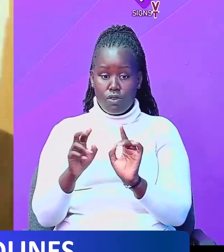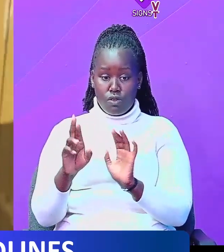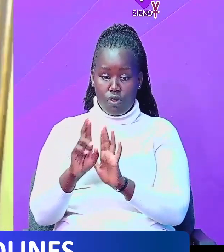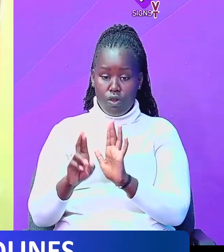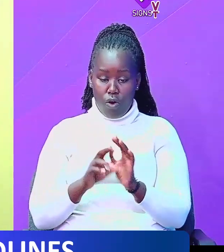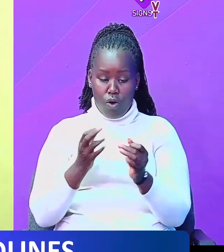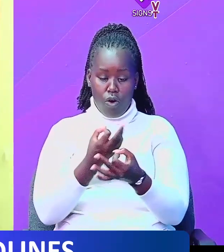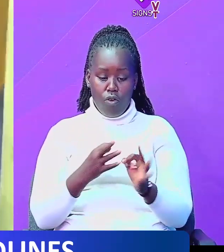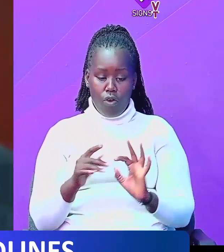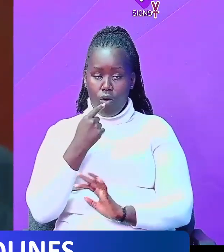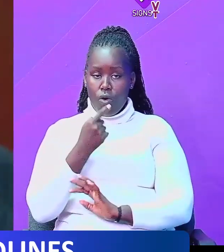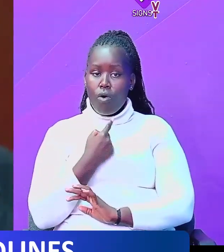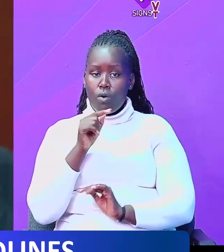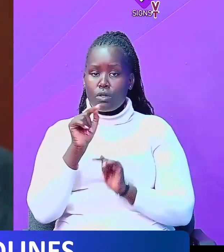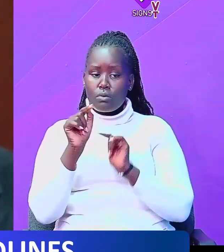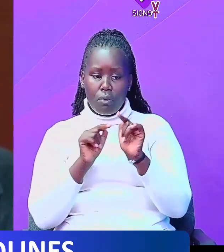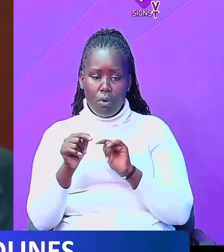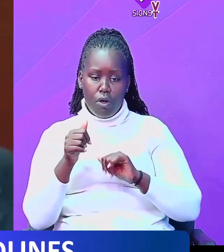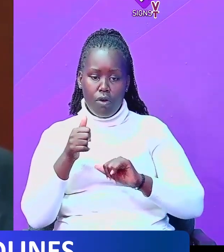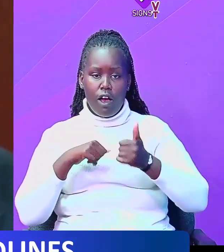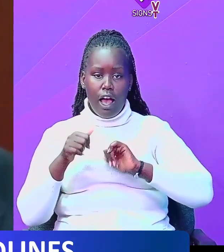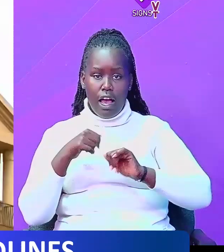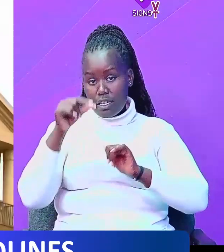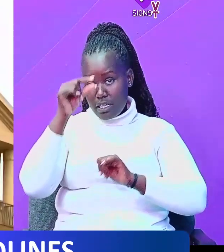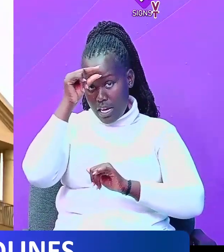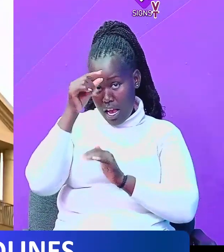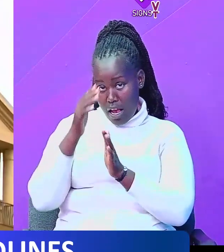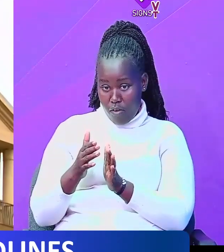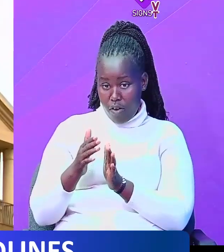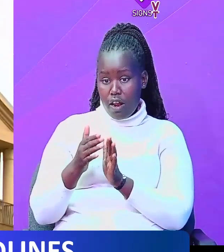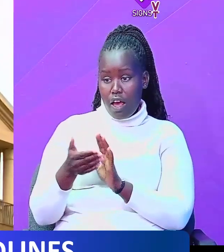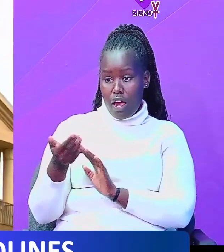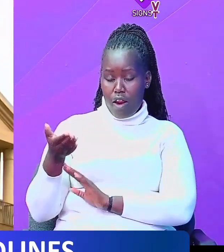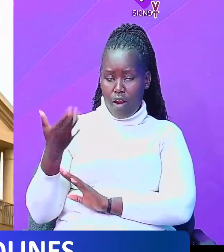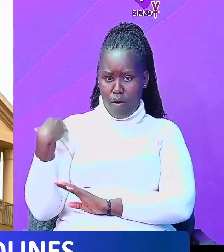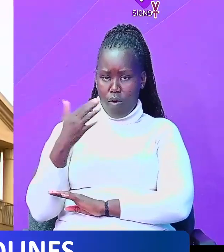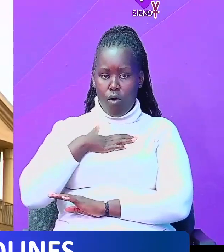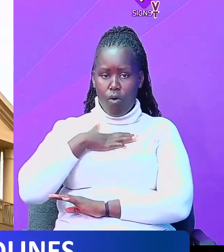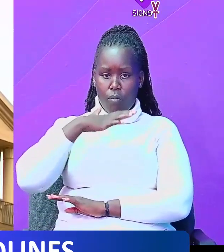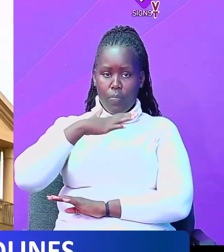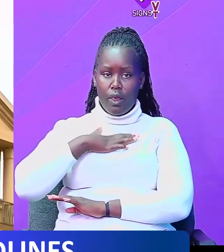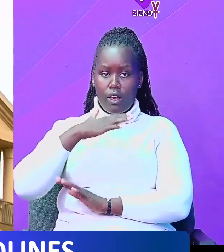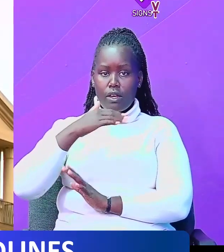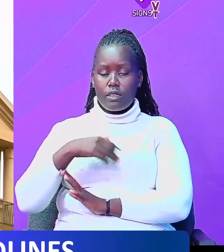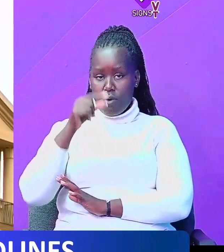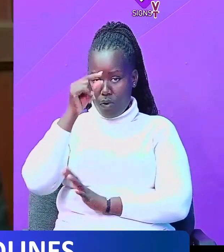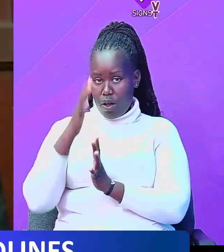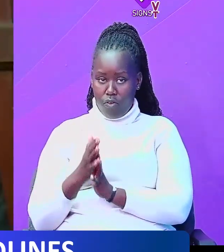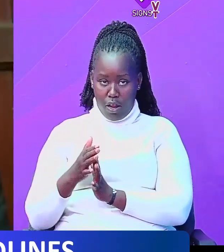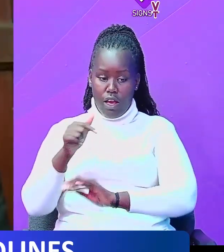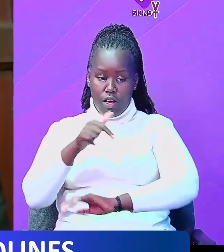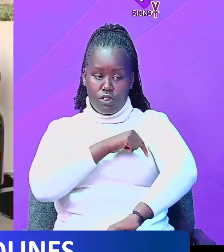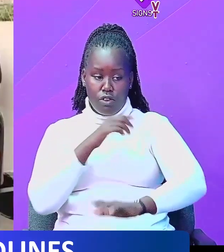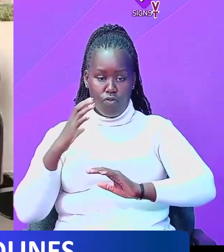was accused of acting as the governor's proxy, and former Samburu County Chief Officer Bernard Lesumat,